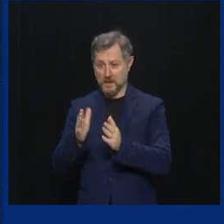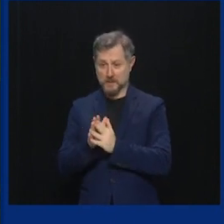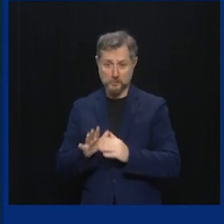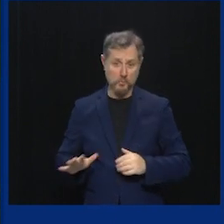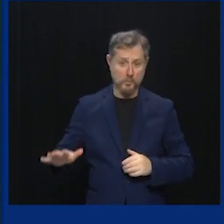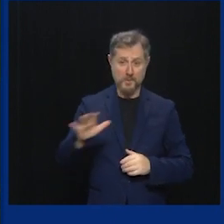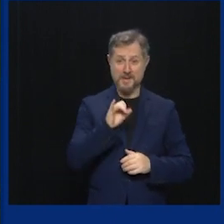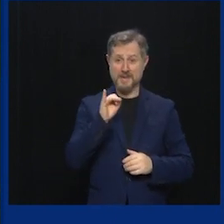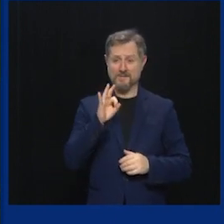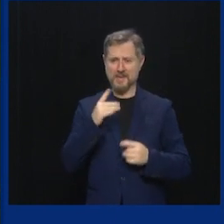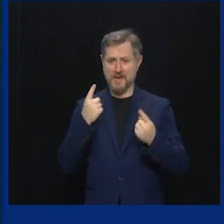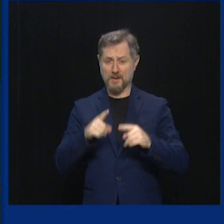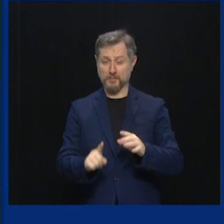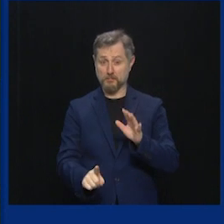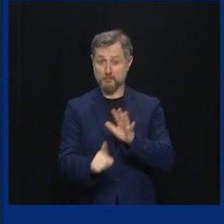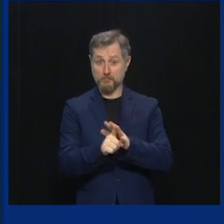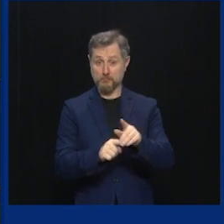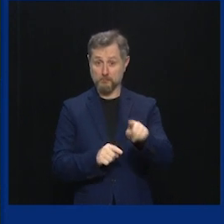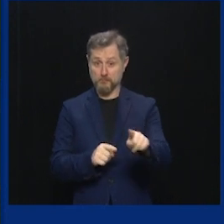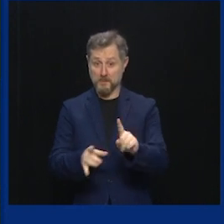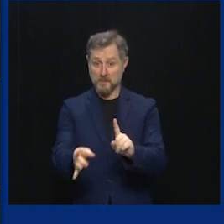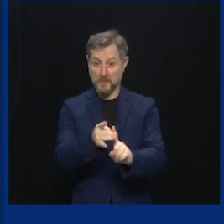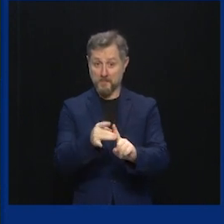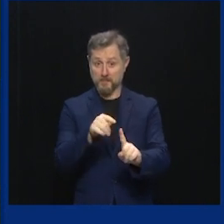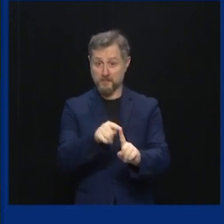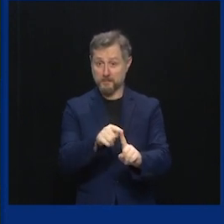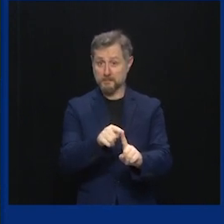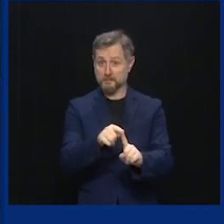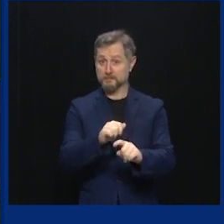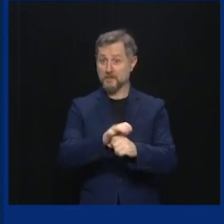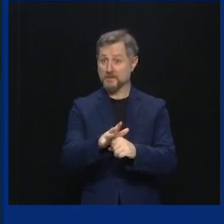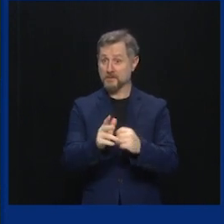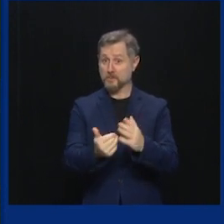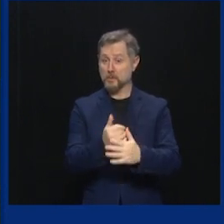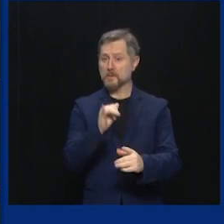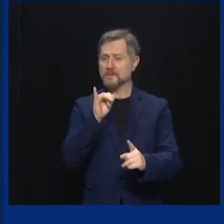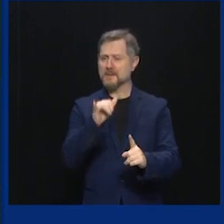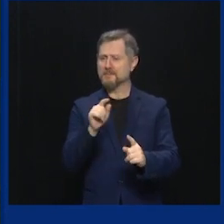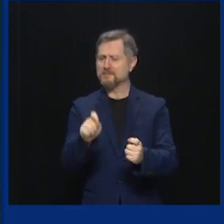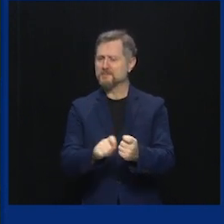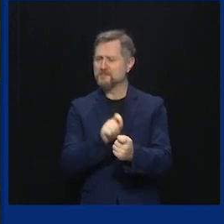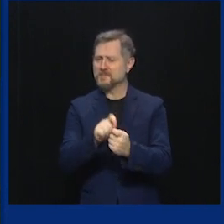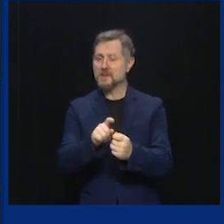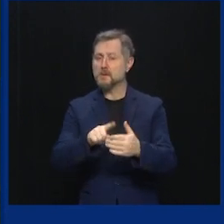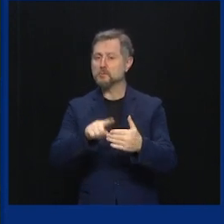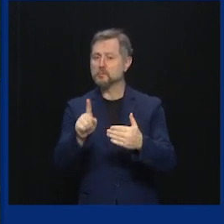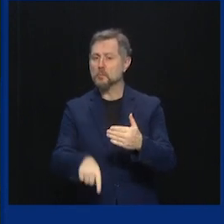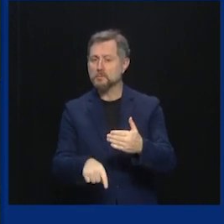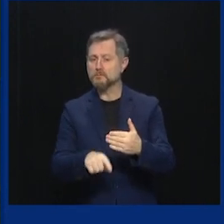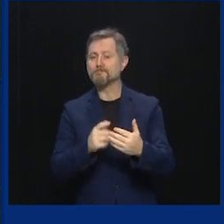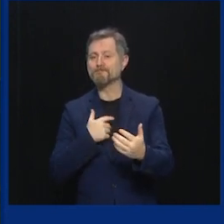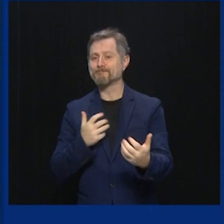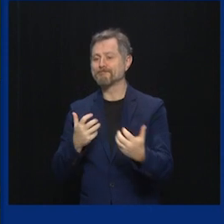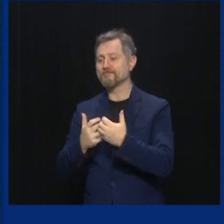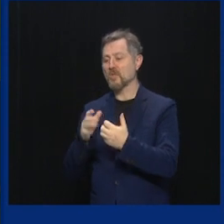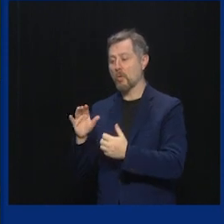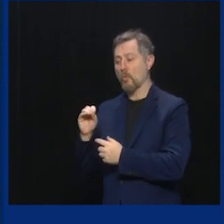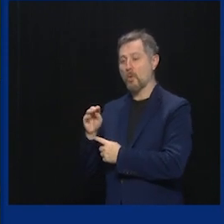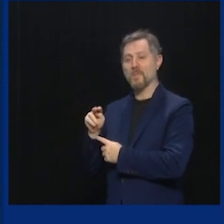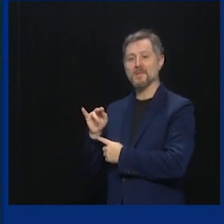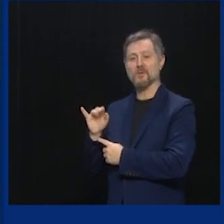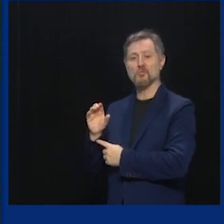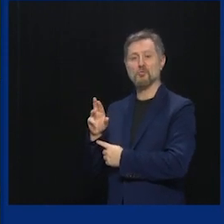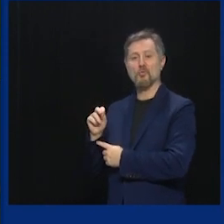any detection of a positive sample that has specific test results characteristic for Omicron. And we could